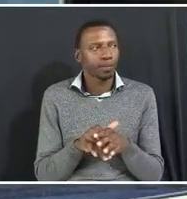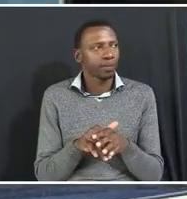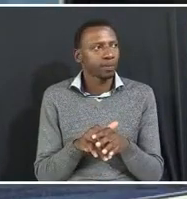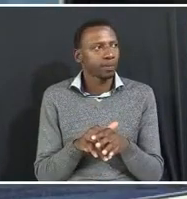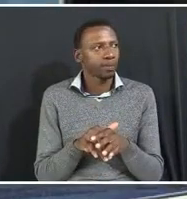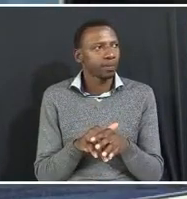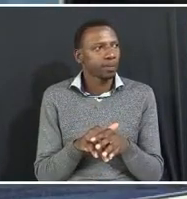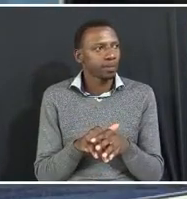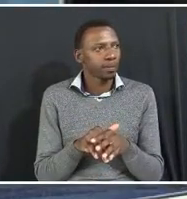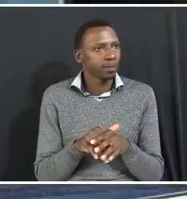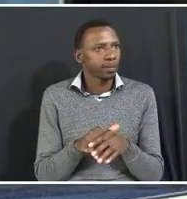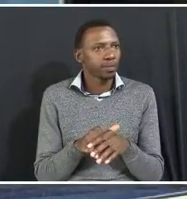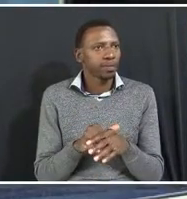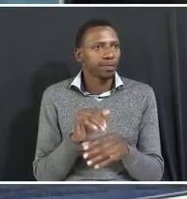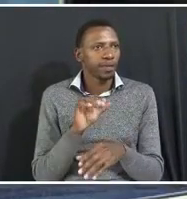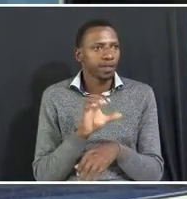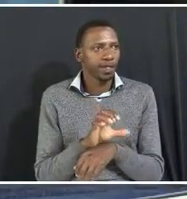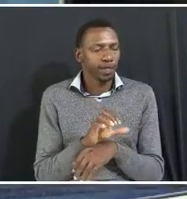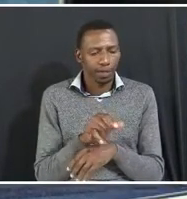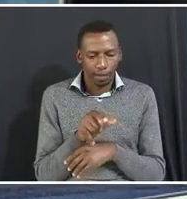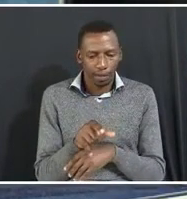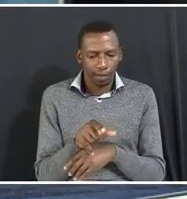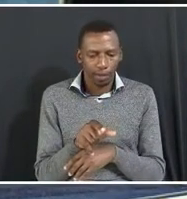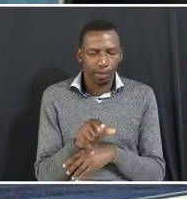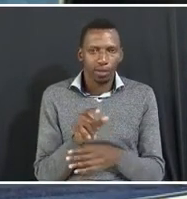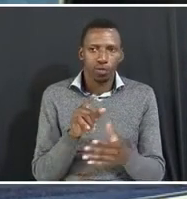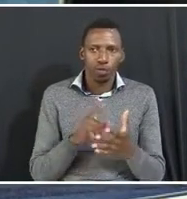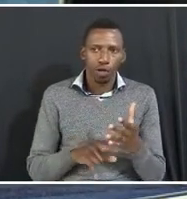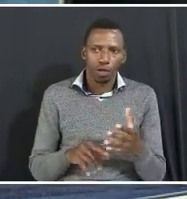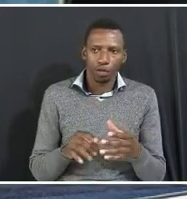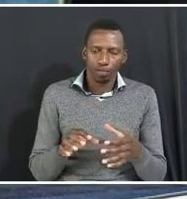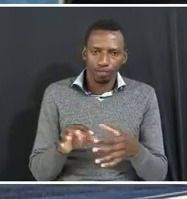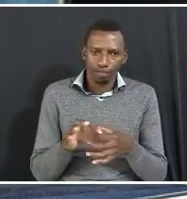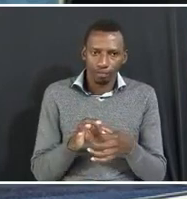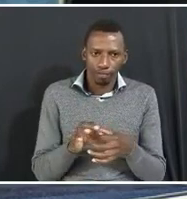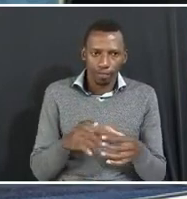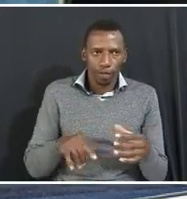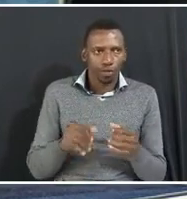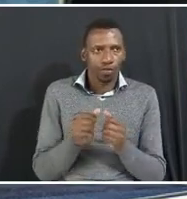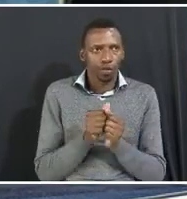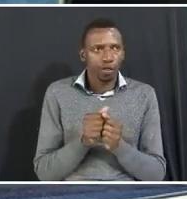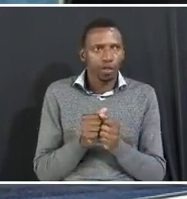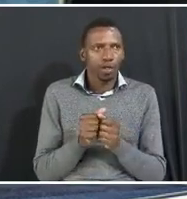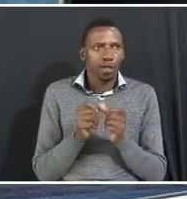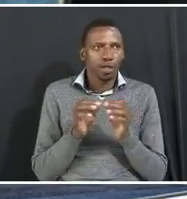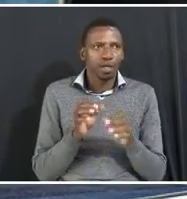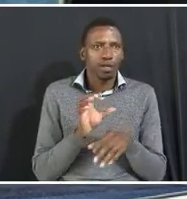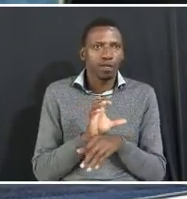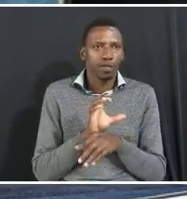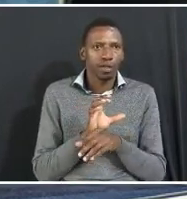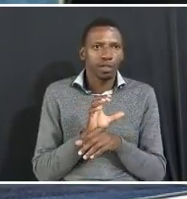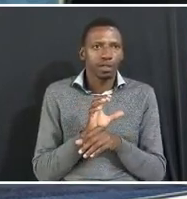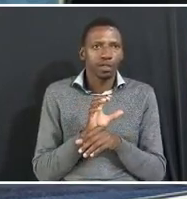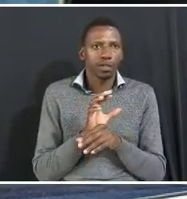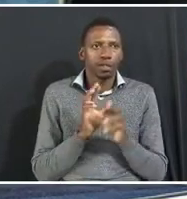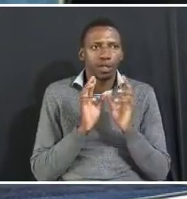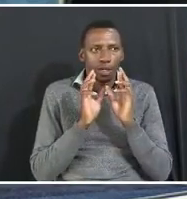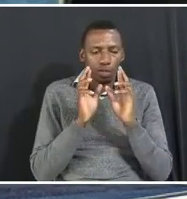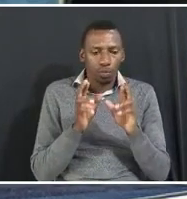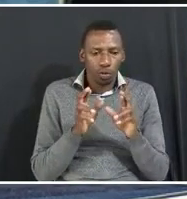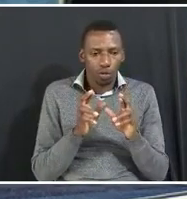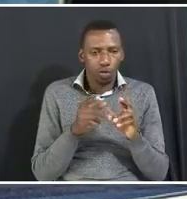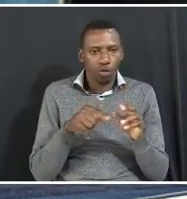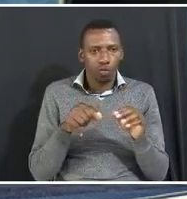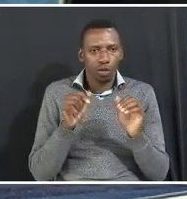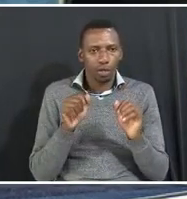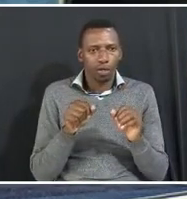So the church is what holds us together. So if the church responds adequately, then we are able to